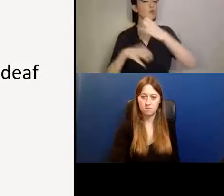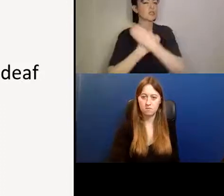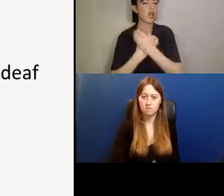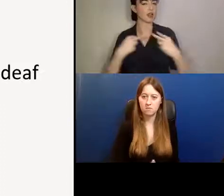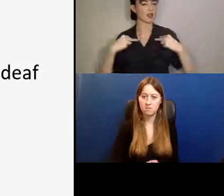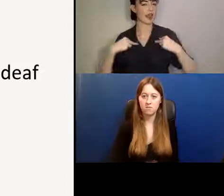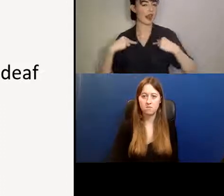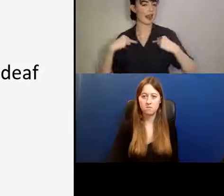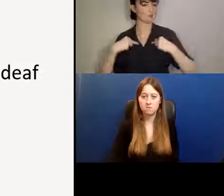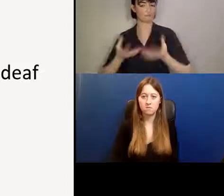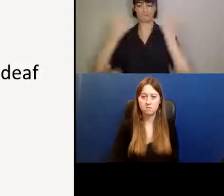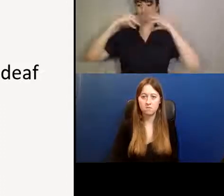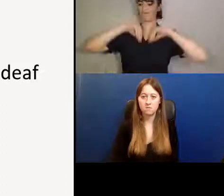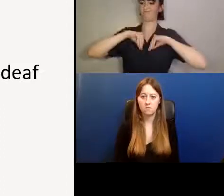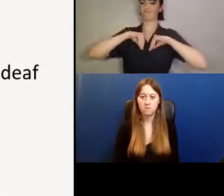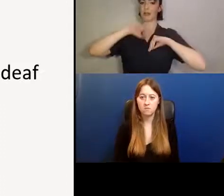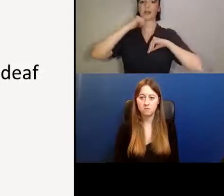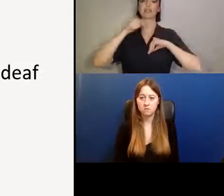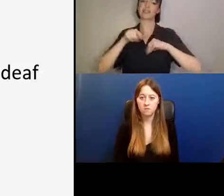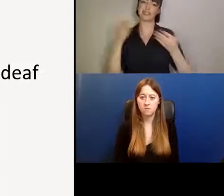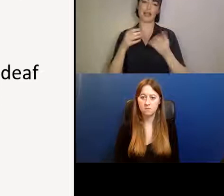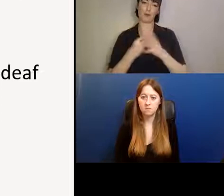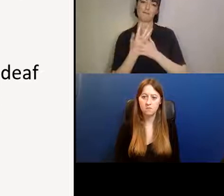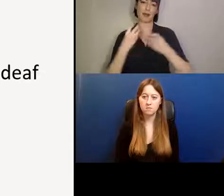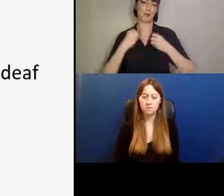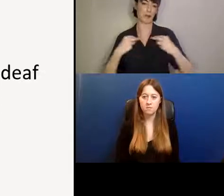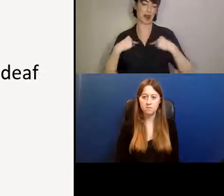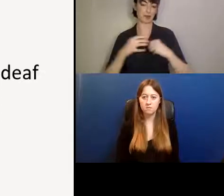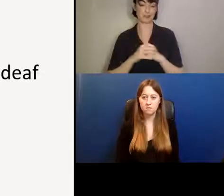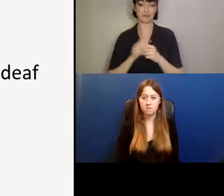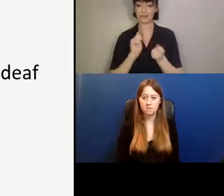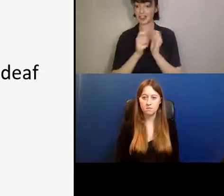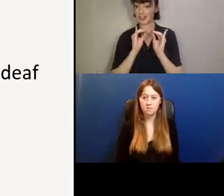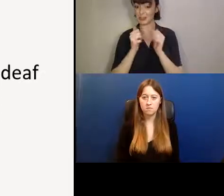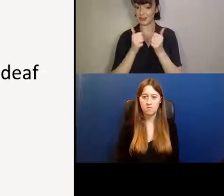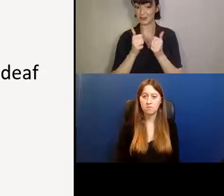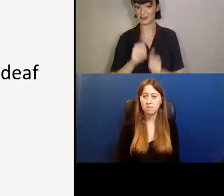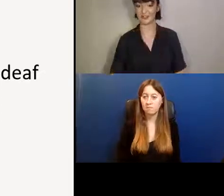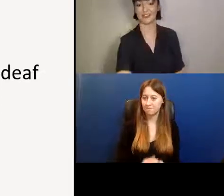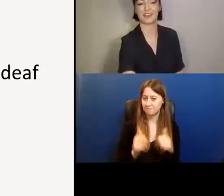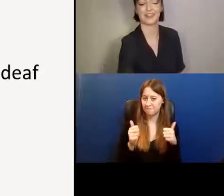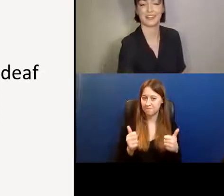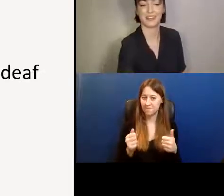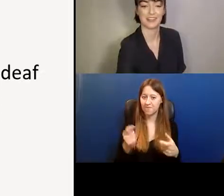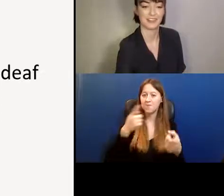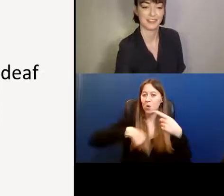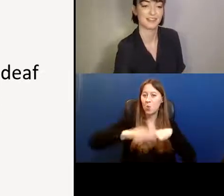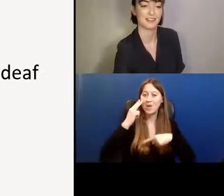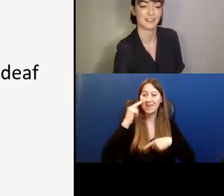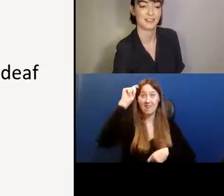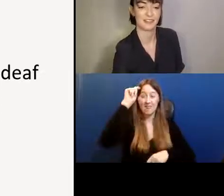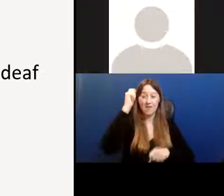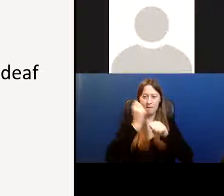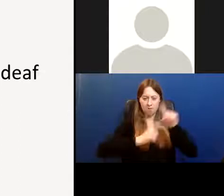input they get, because this is how they develop their language. We need to think about the range of modes